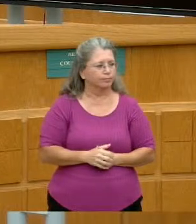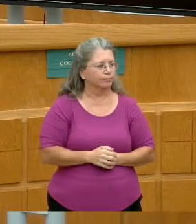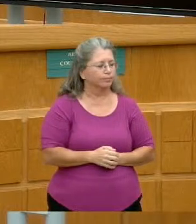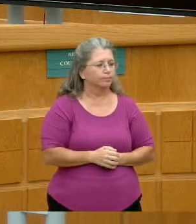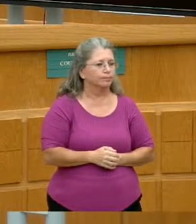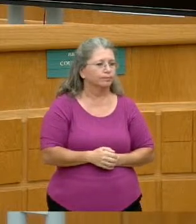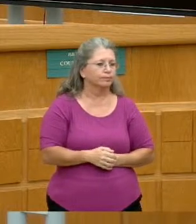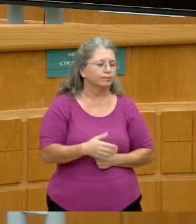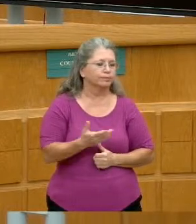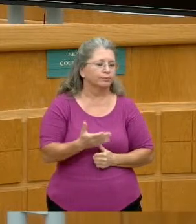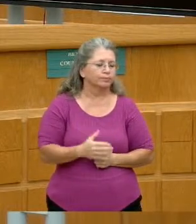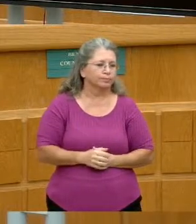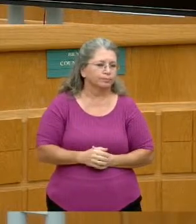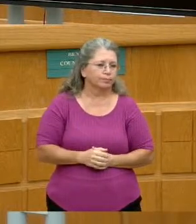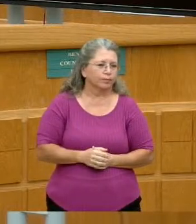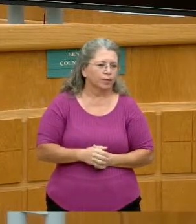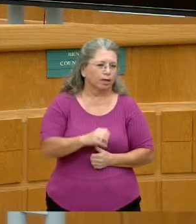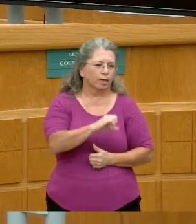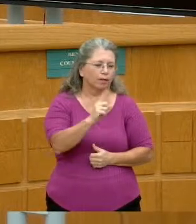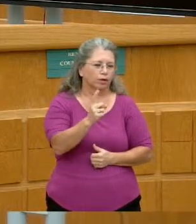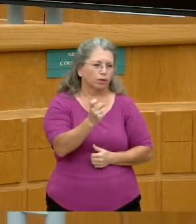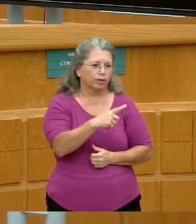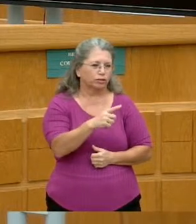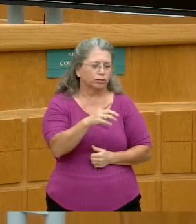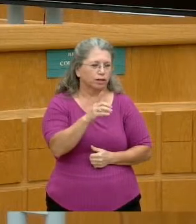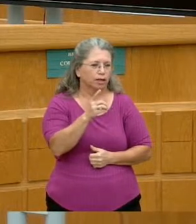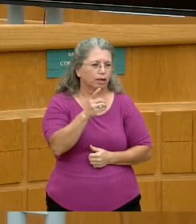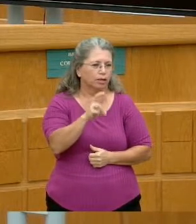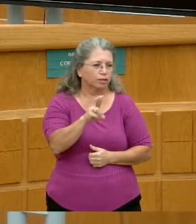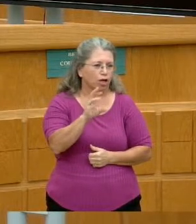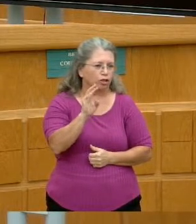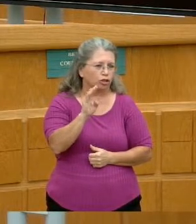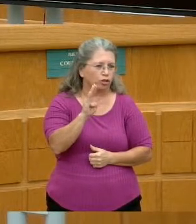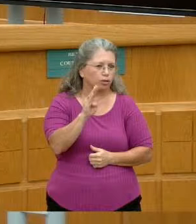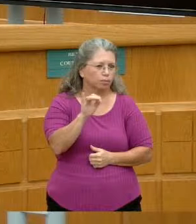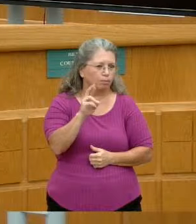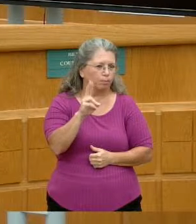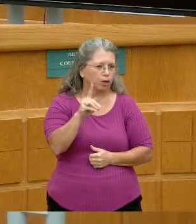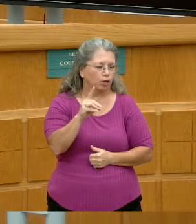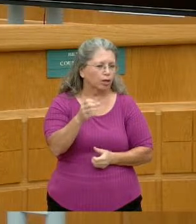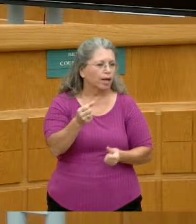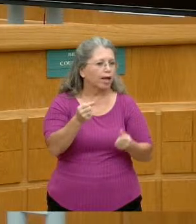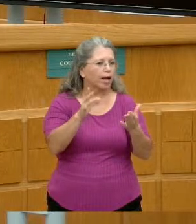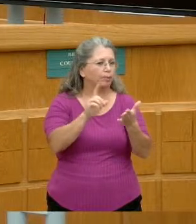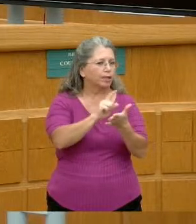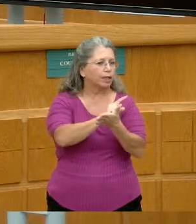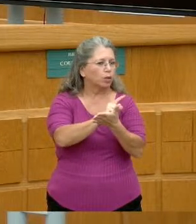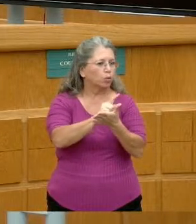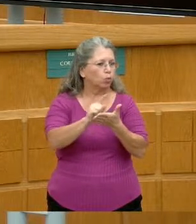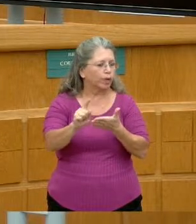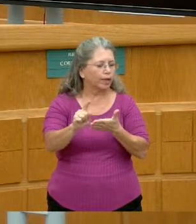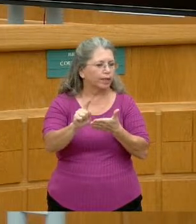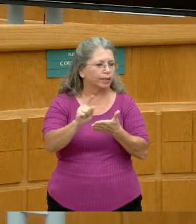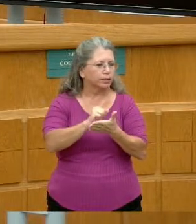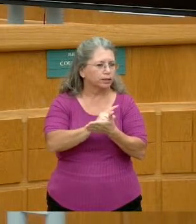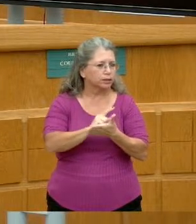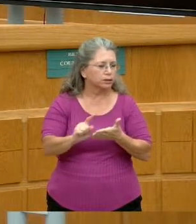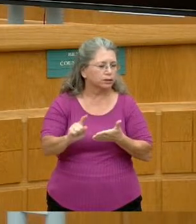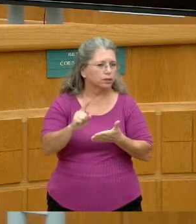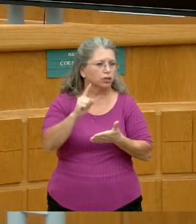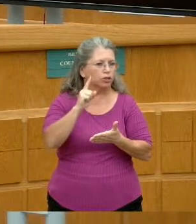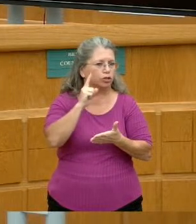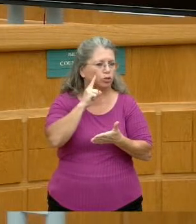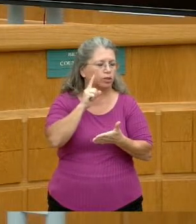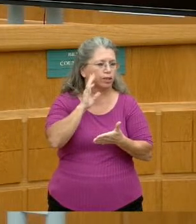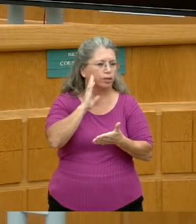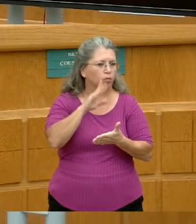Okay. And Dr. Bird, how many weeks are you thinking is required to show the